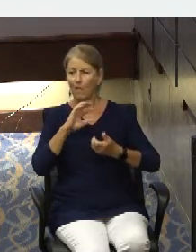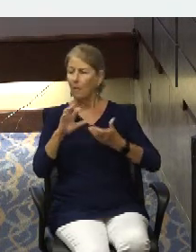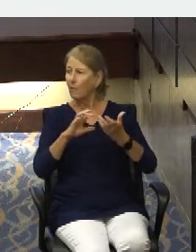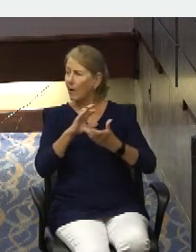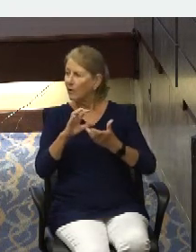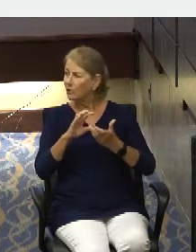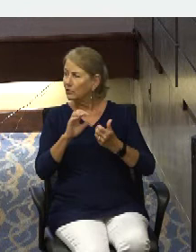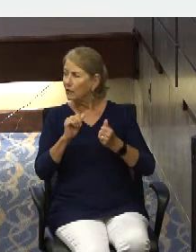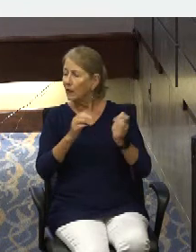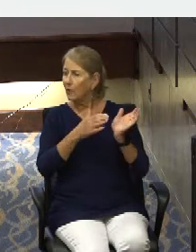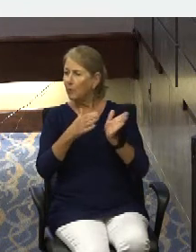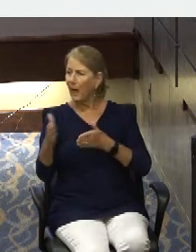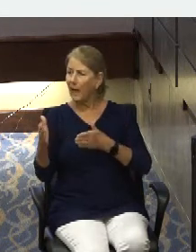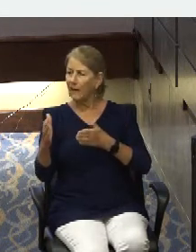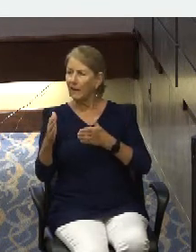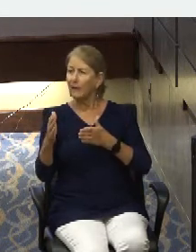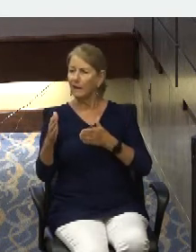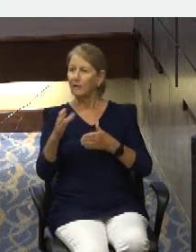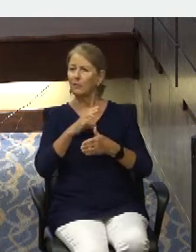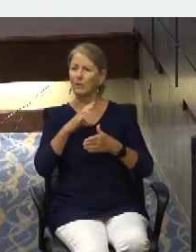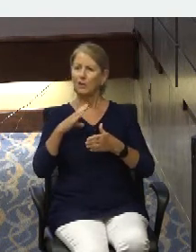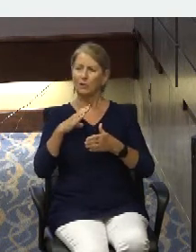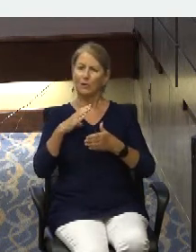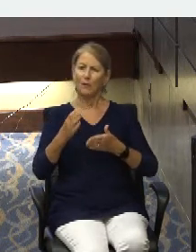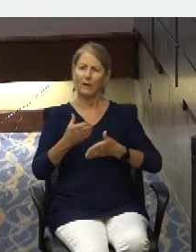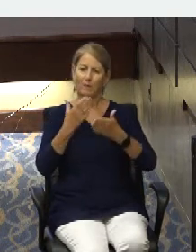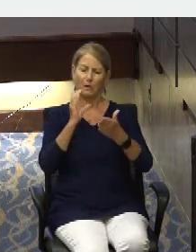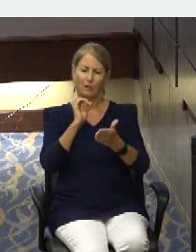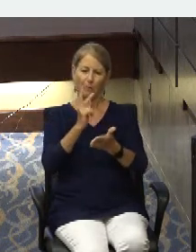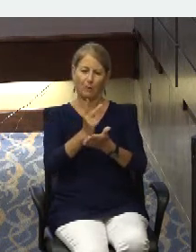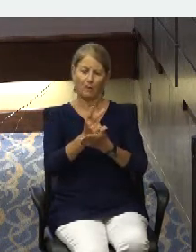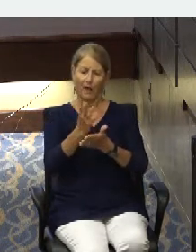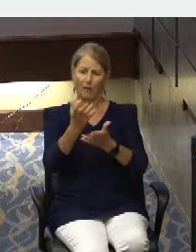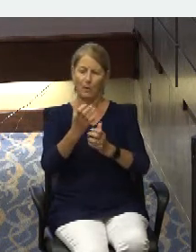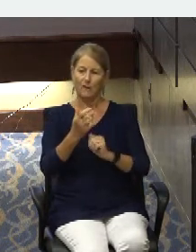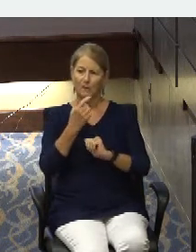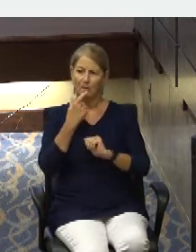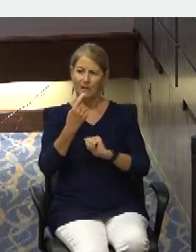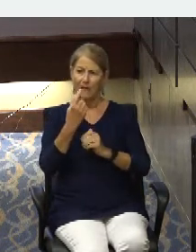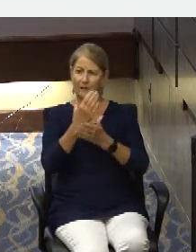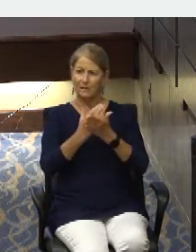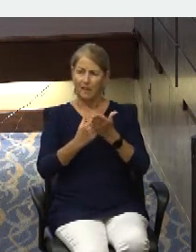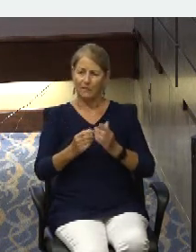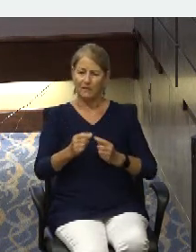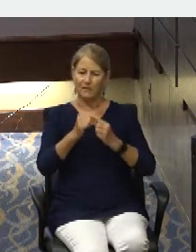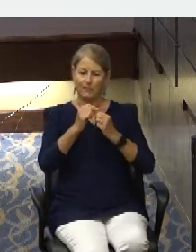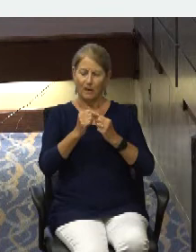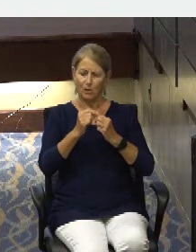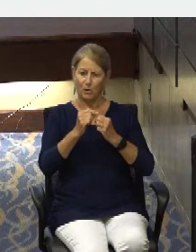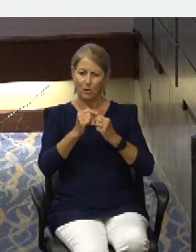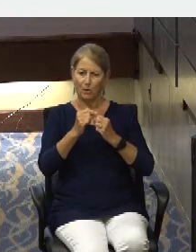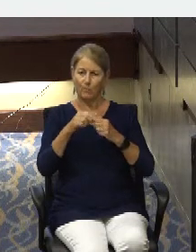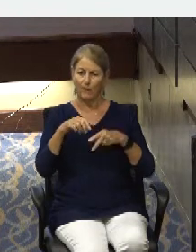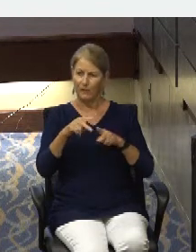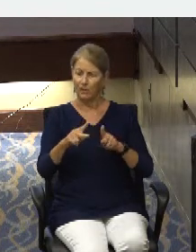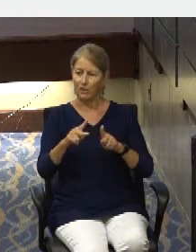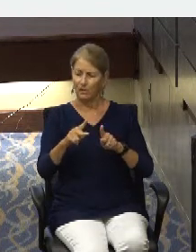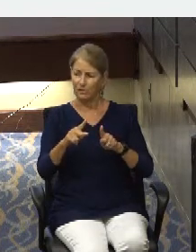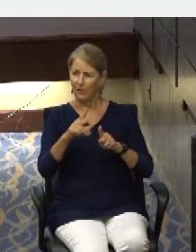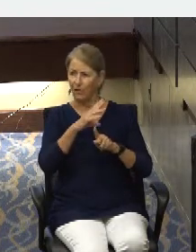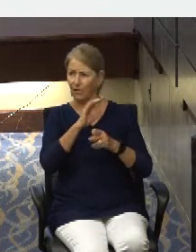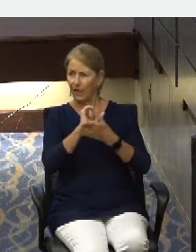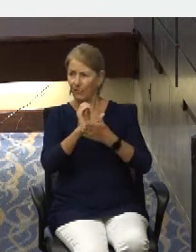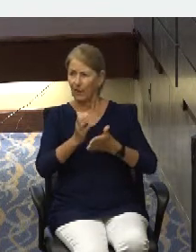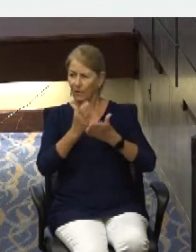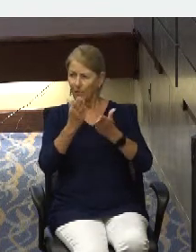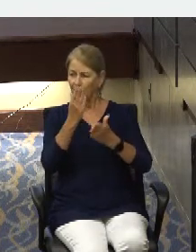Plan Commission did recommend approval of the request, and I did want to highlight some special provisions and conditions that were recommended by staff,